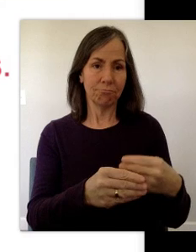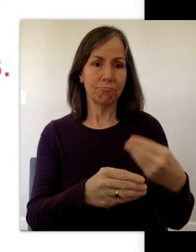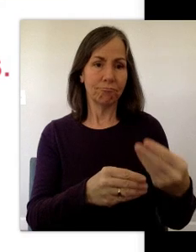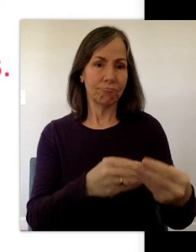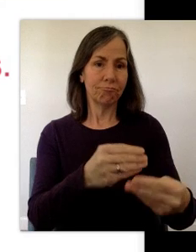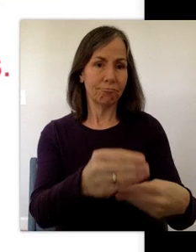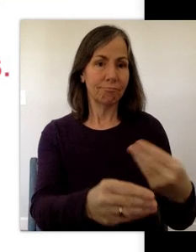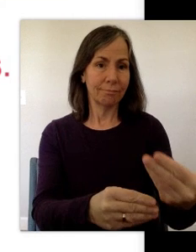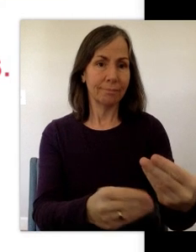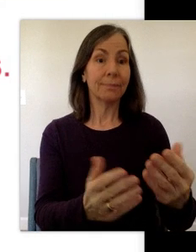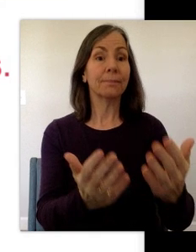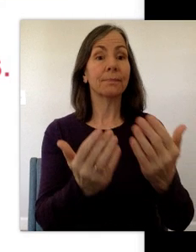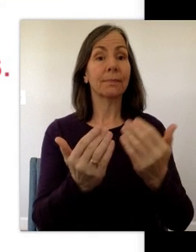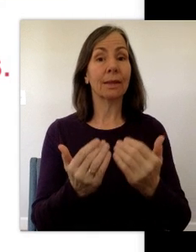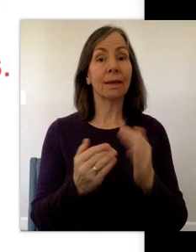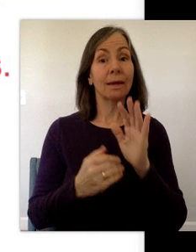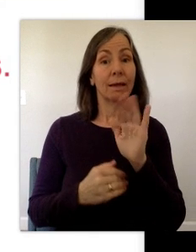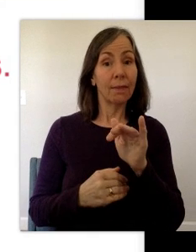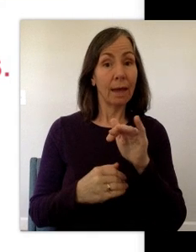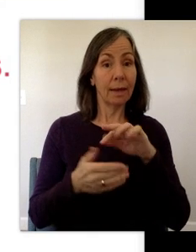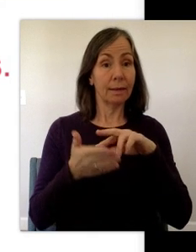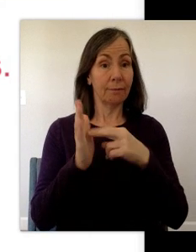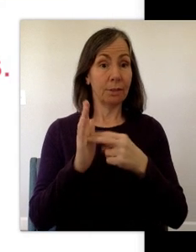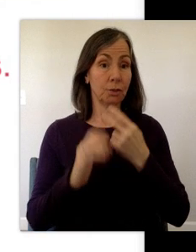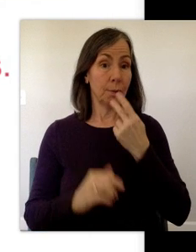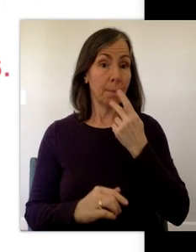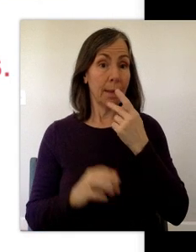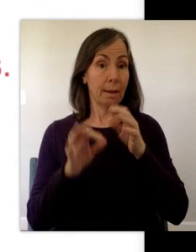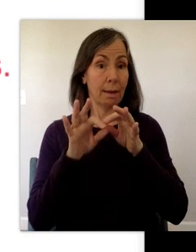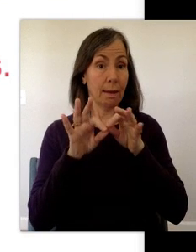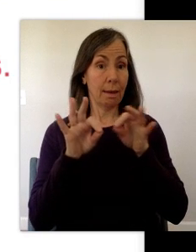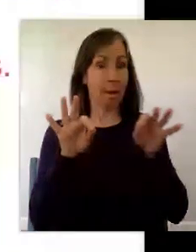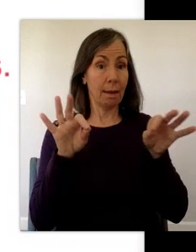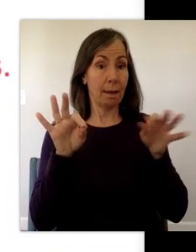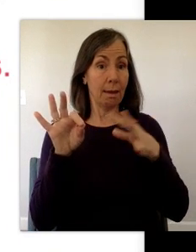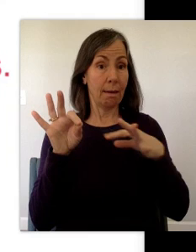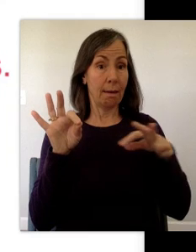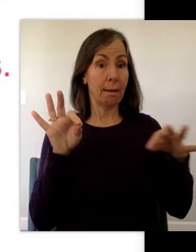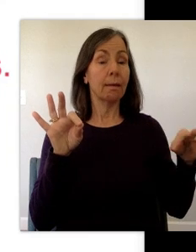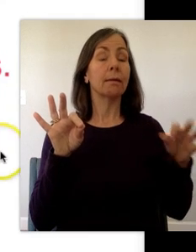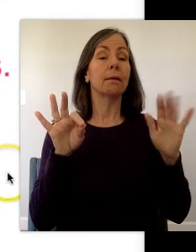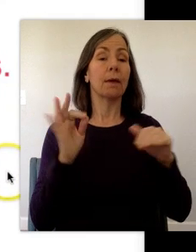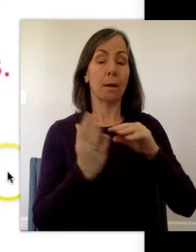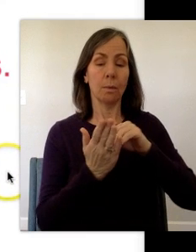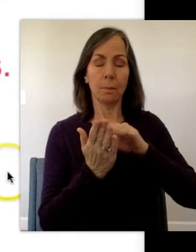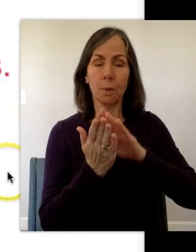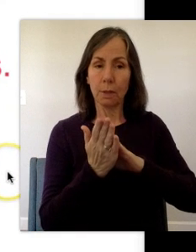This definition is what you're going to write in the box that says natural selection.